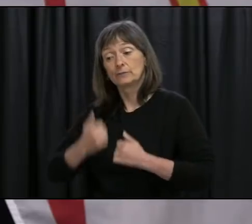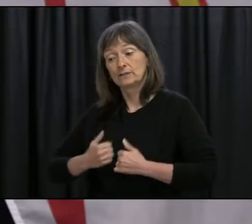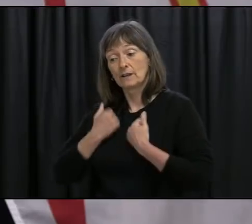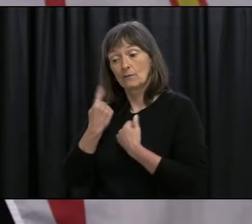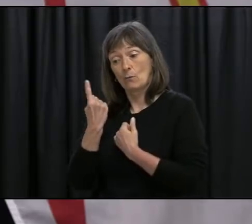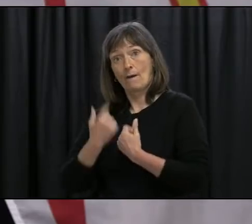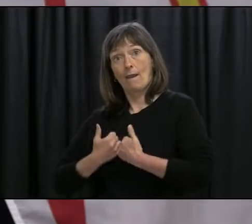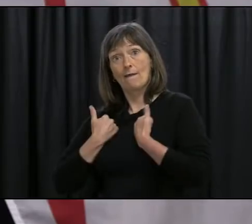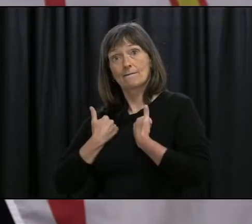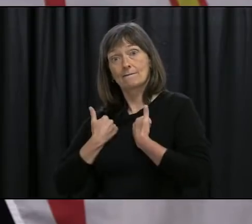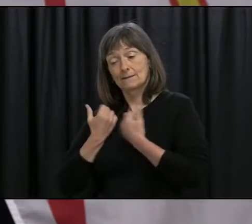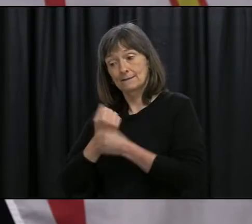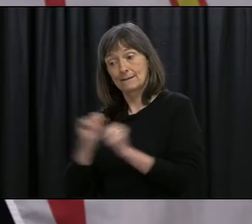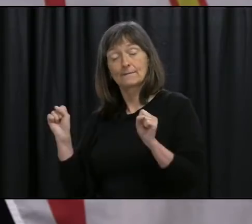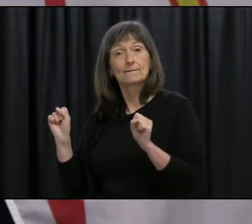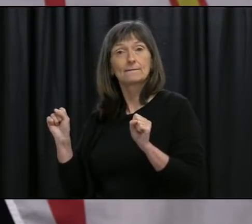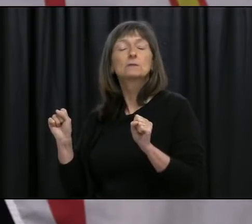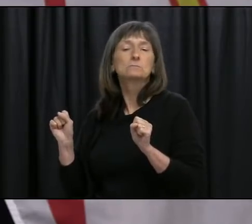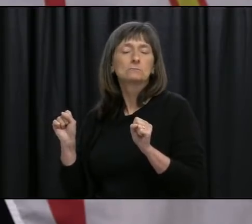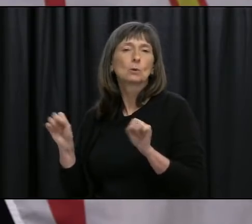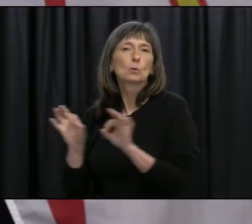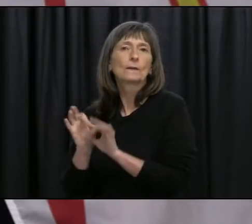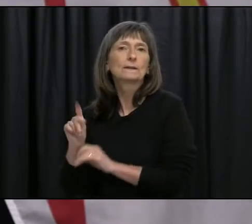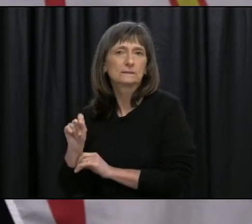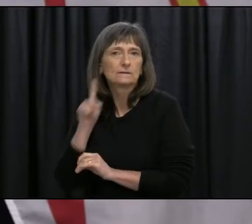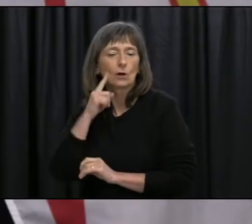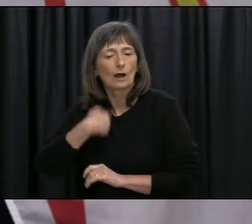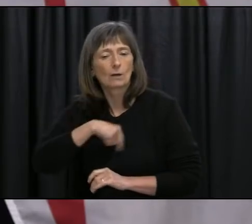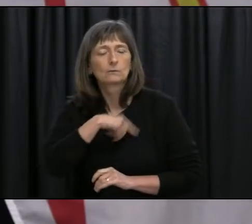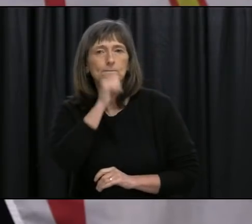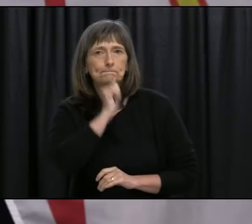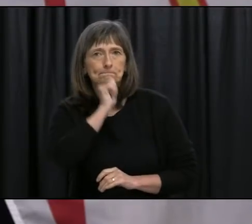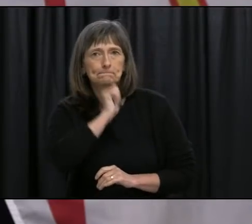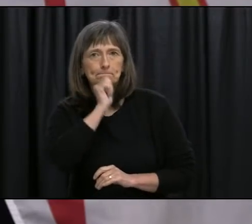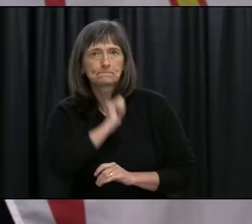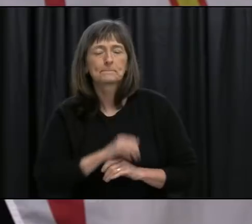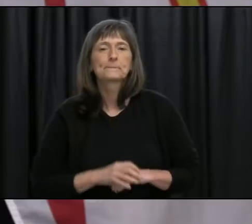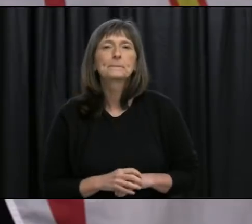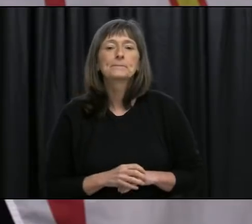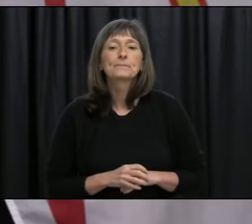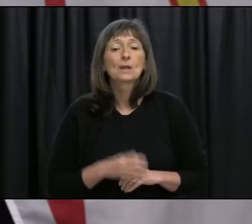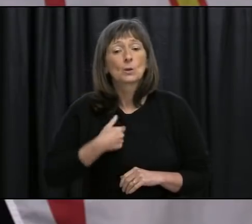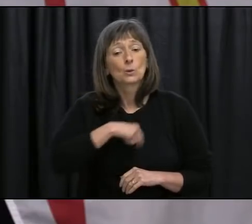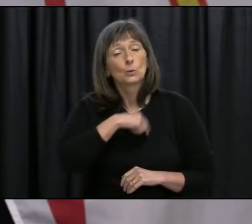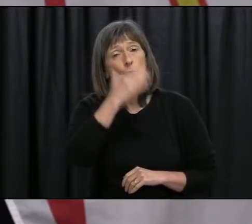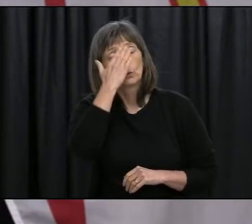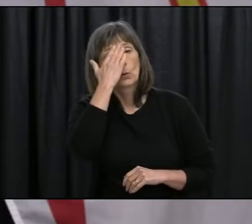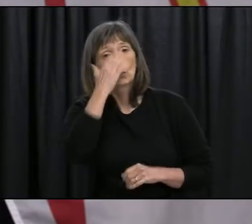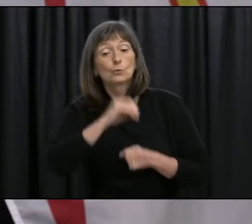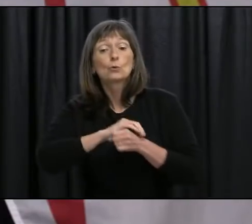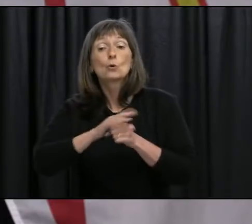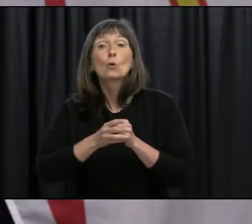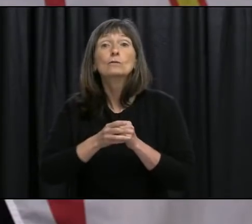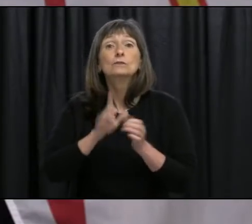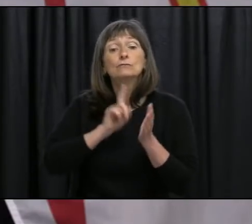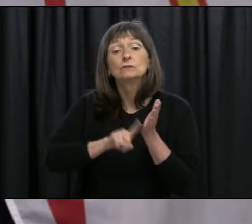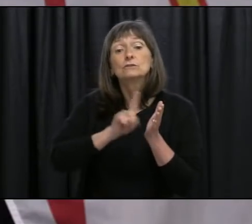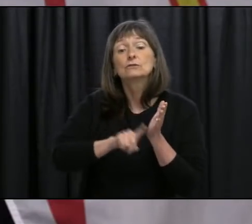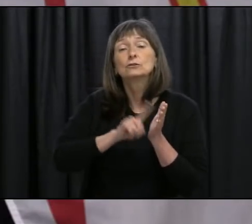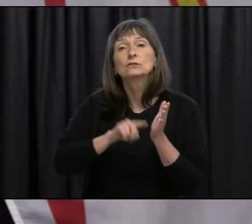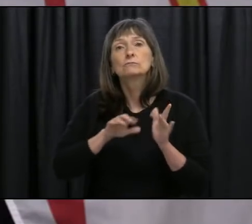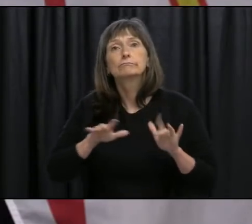saving. The COVID-19 virus and what we know about it is evolving all the time, and experts around the world predict a second